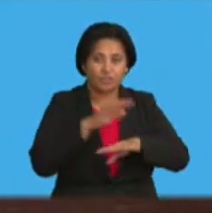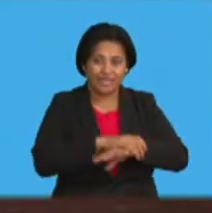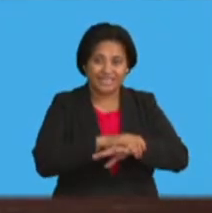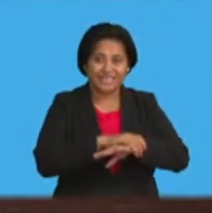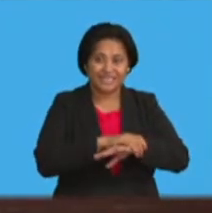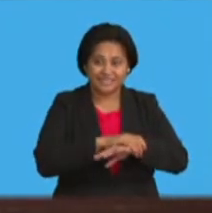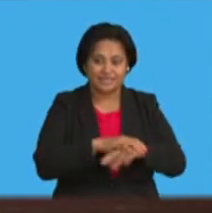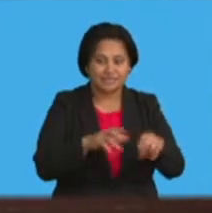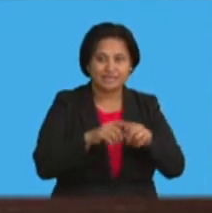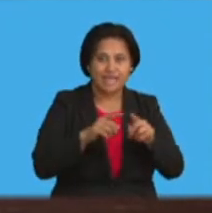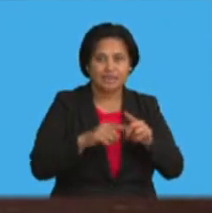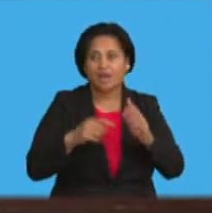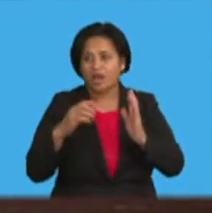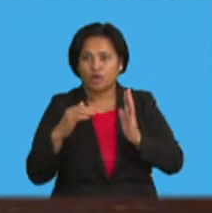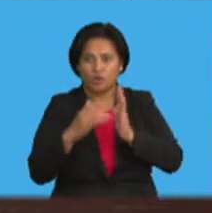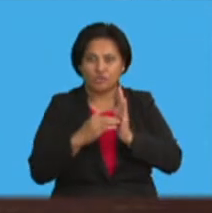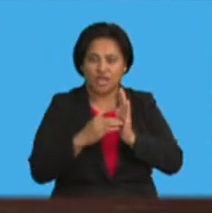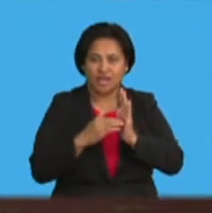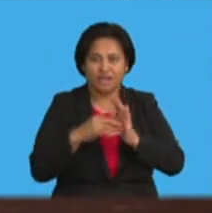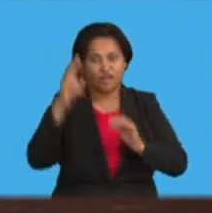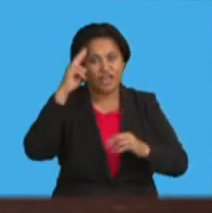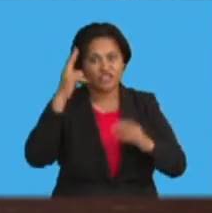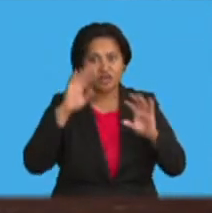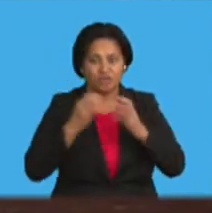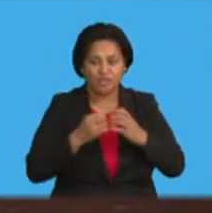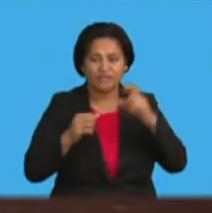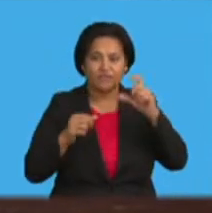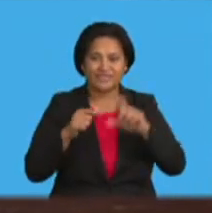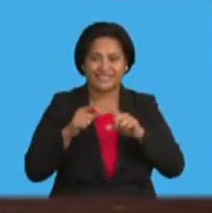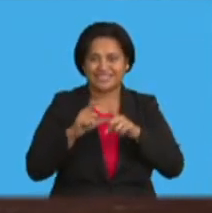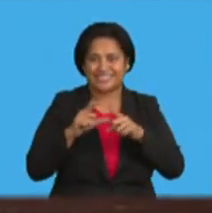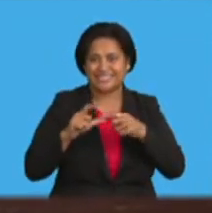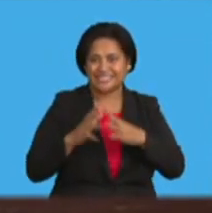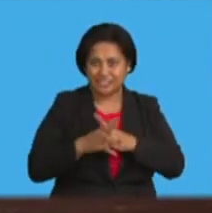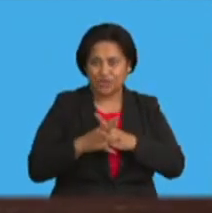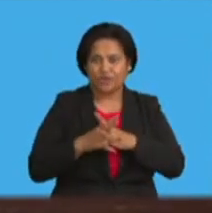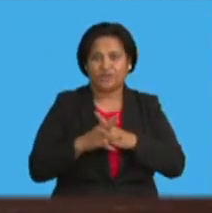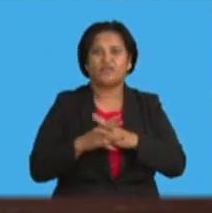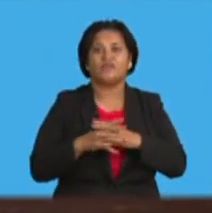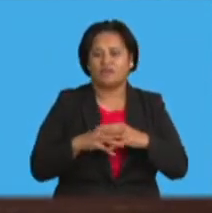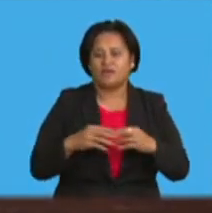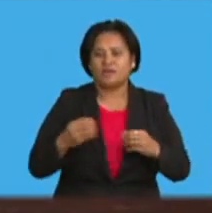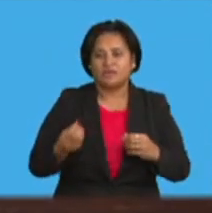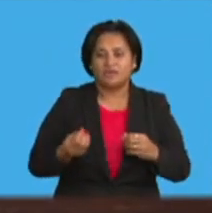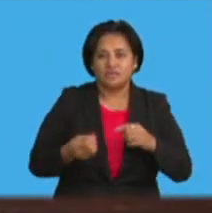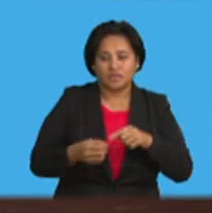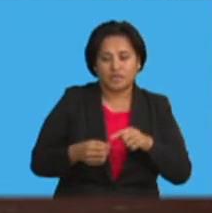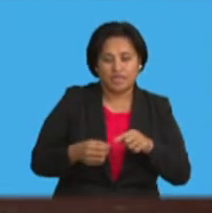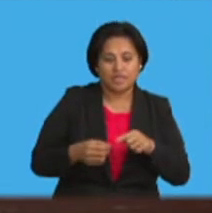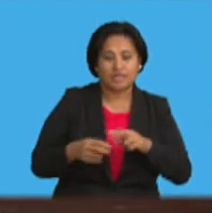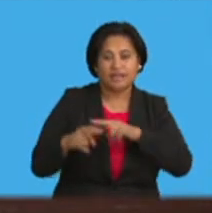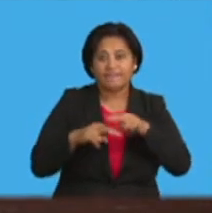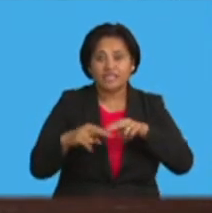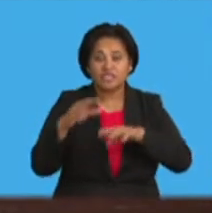co-chairs the National Committee on the Elimination of Violence Against Women, and in this regard, the Fiji